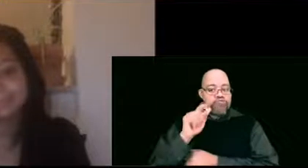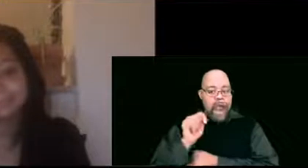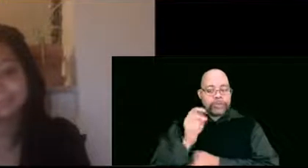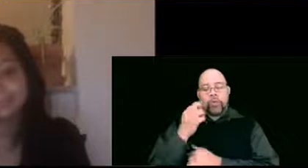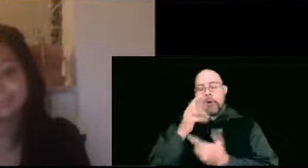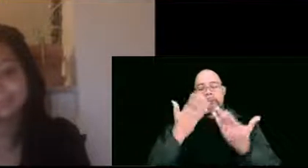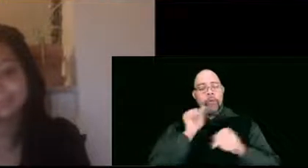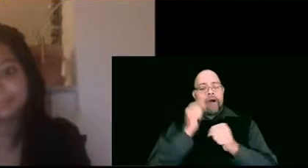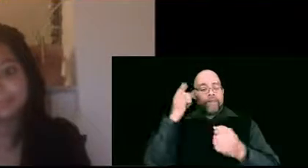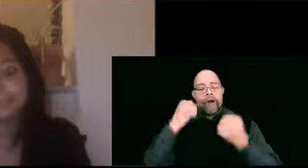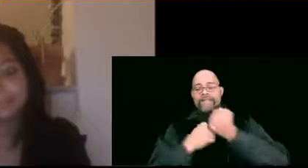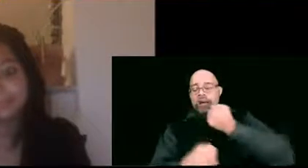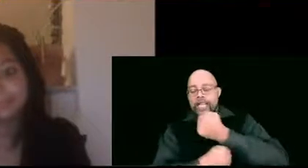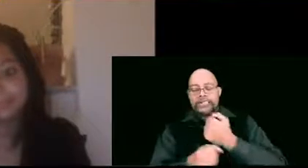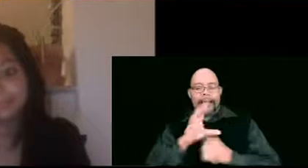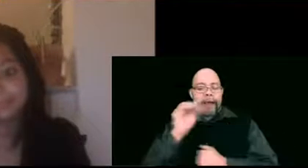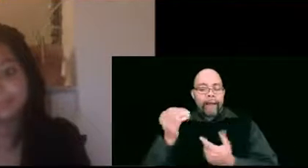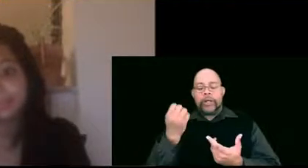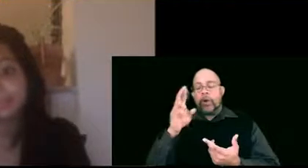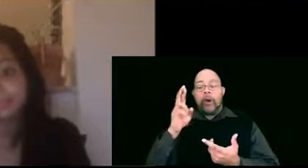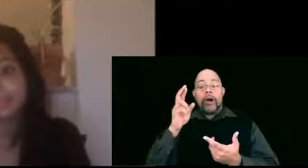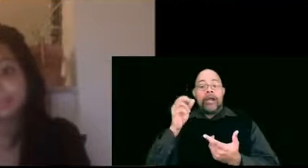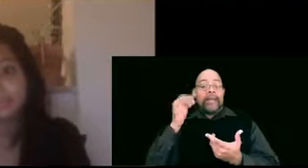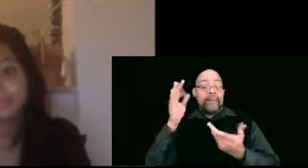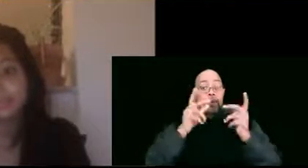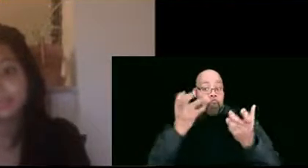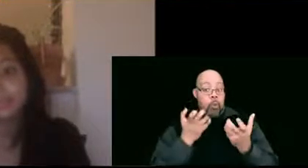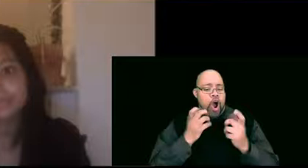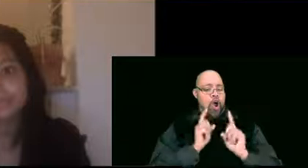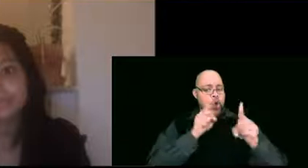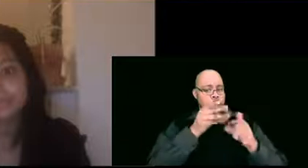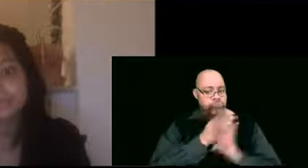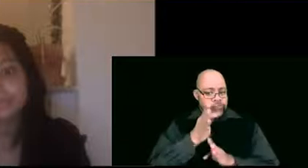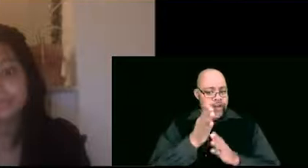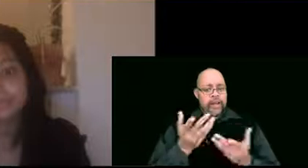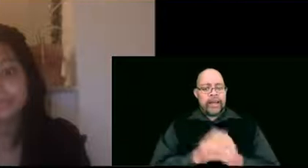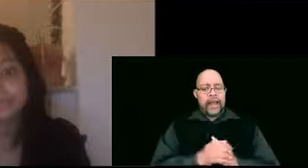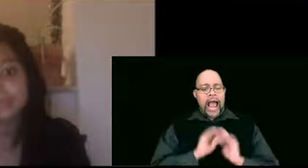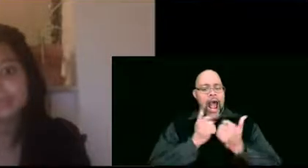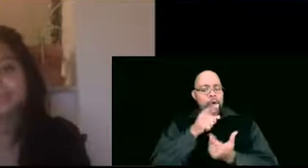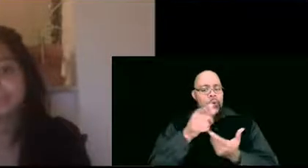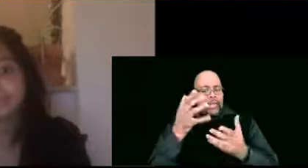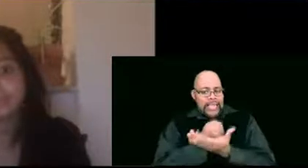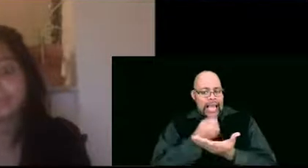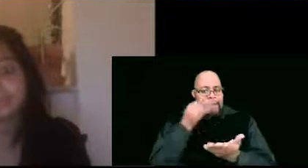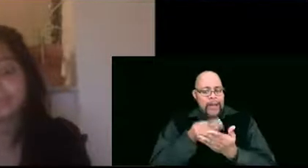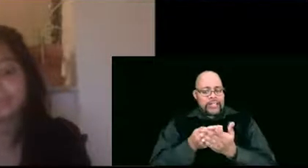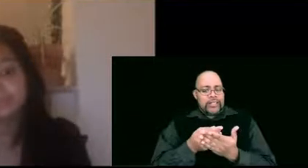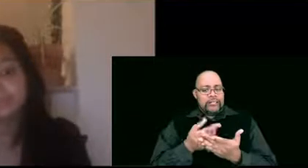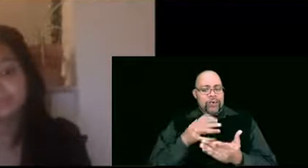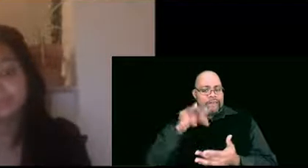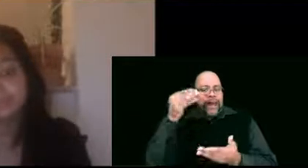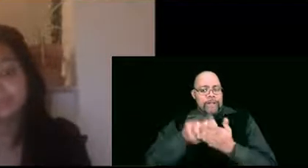get grants, or you might work for a foundation or so on. But if people, wanted to go into this career, like how do they